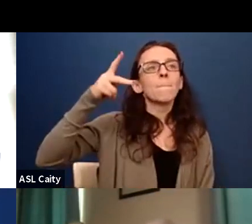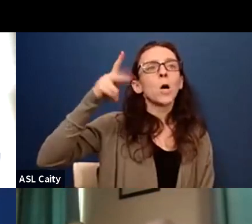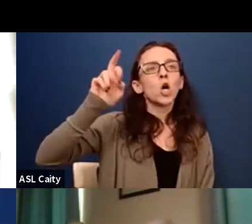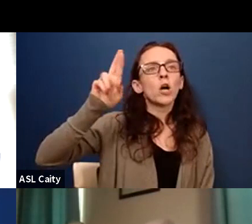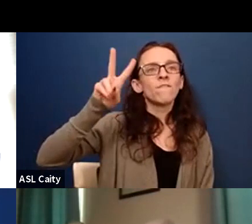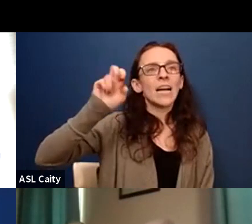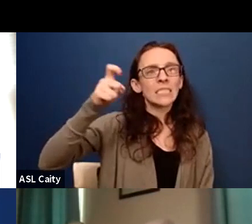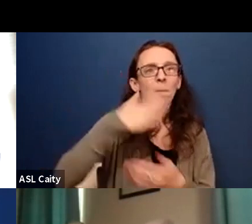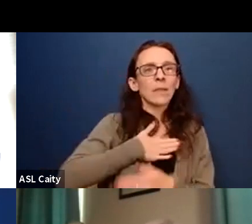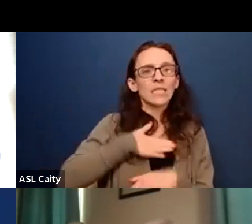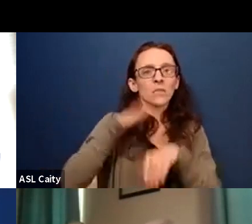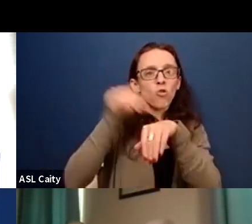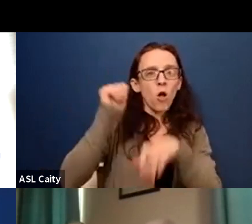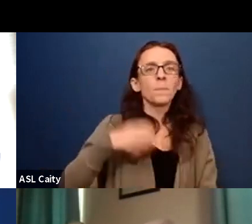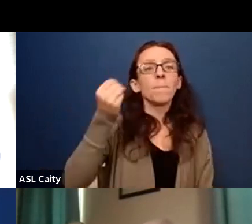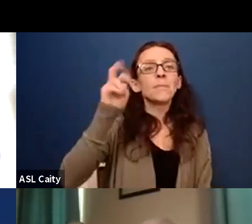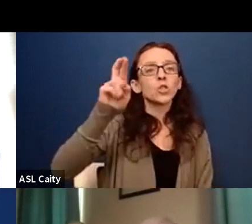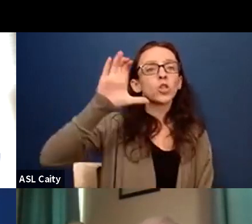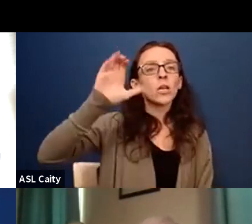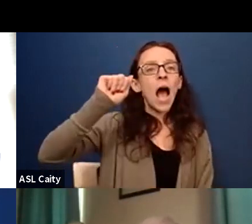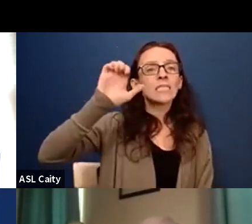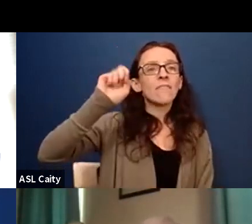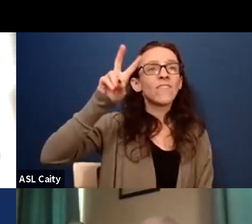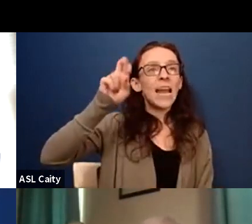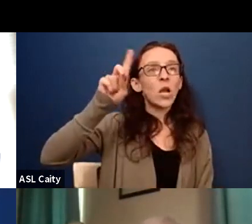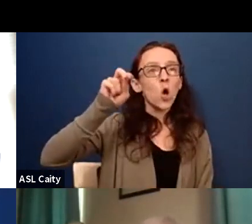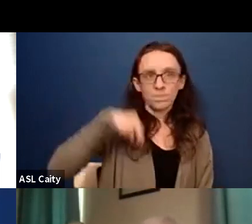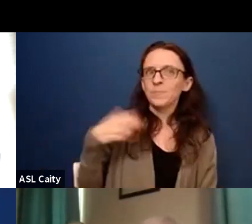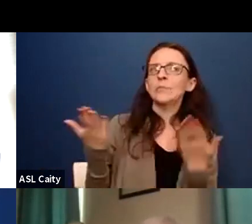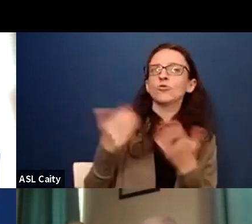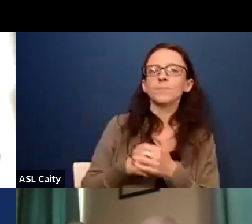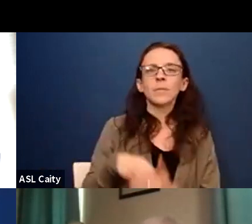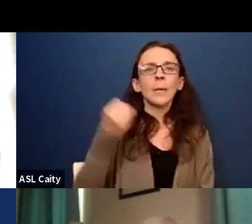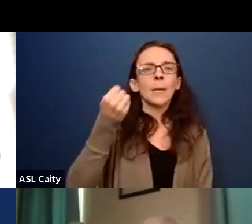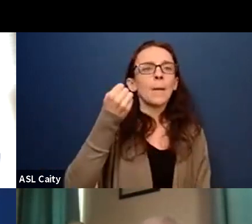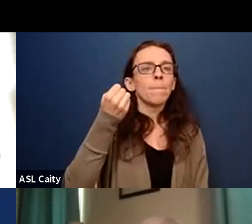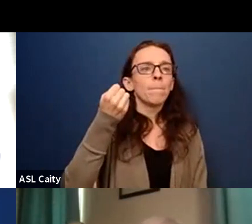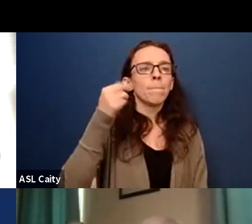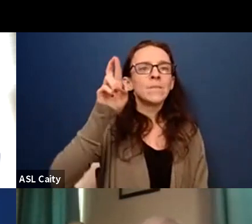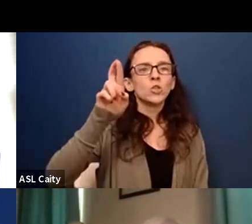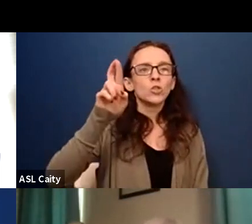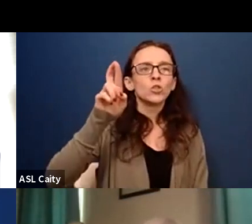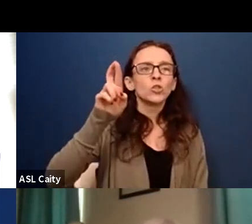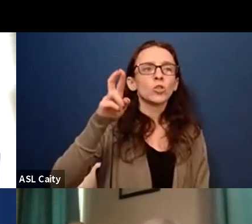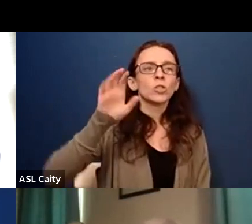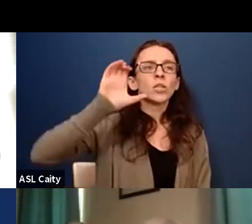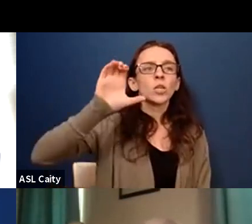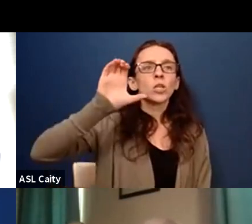Contempasses. Mr. Acevedo? Here. Ms. Aguirre?